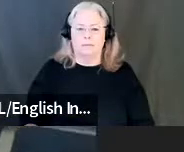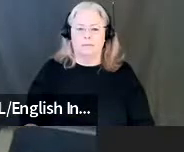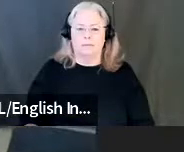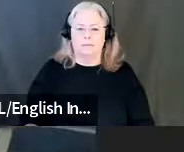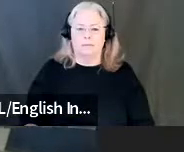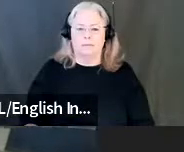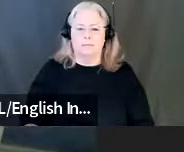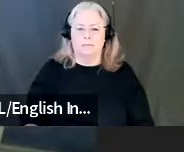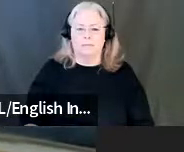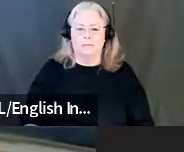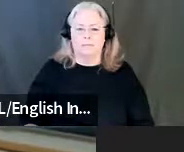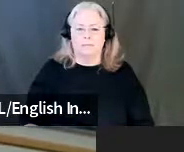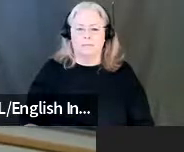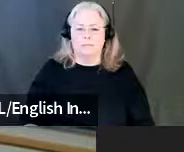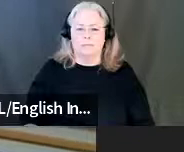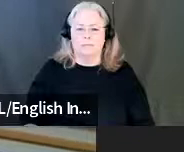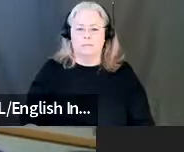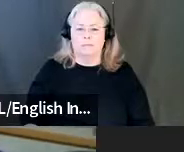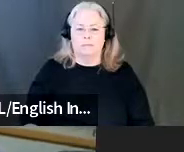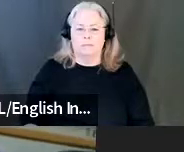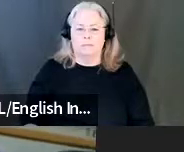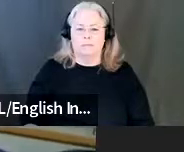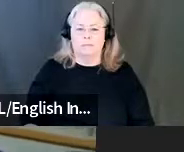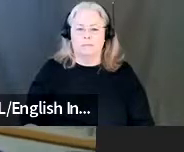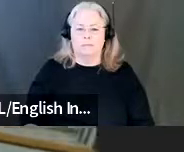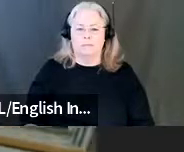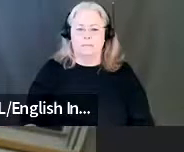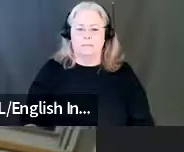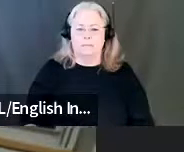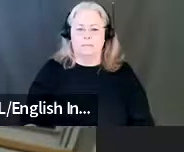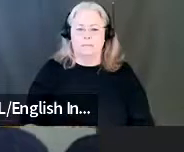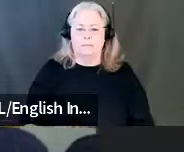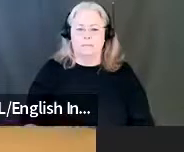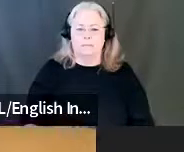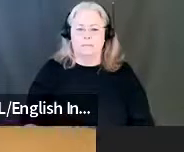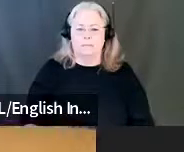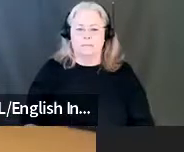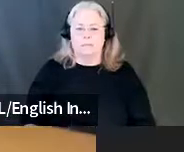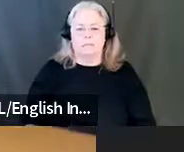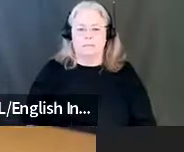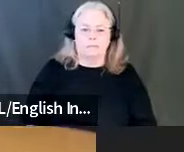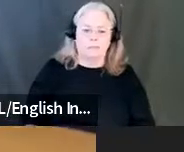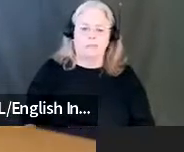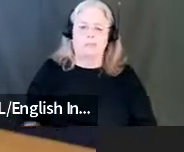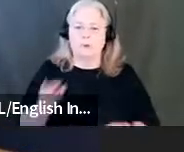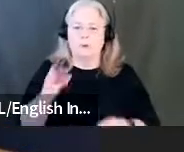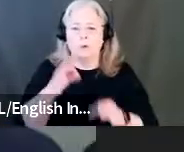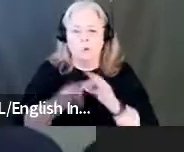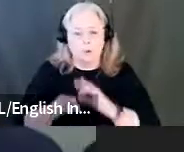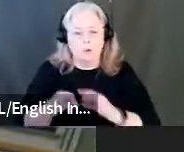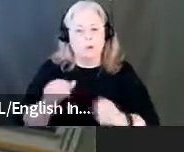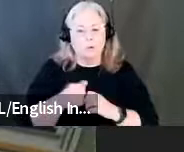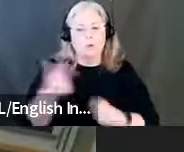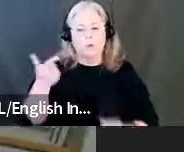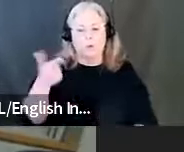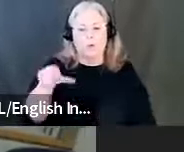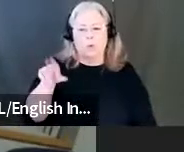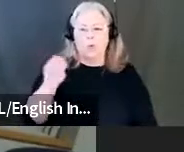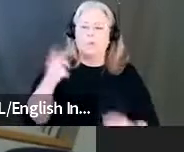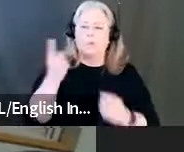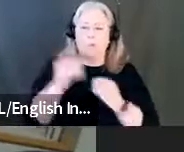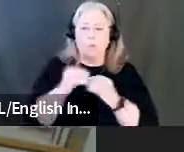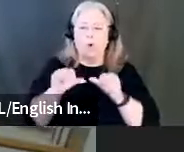so now I'm going to put this right underneath here. And later I'm going to replace that with U glue, something more